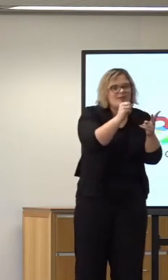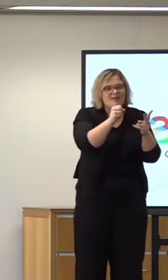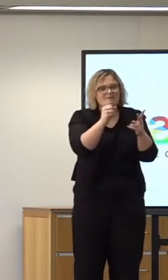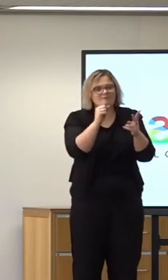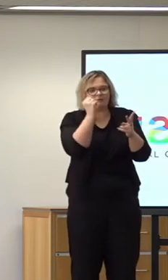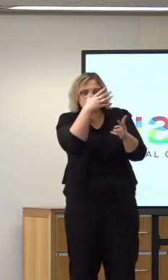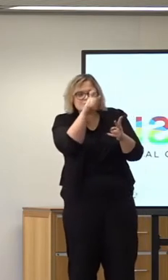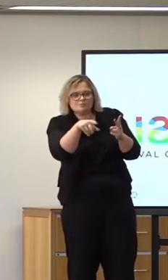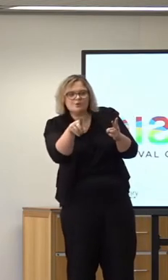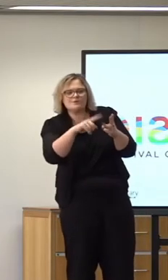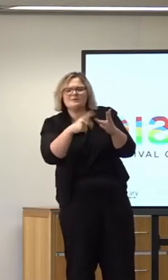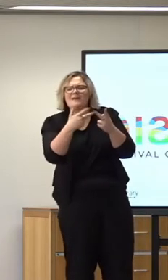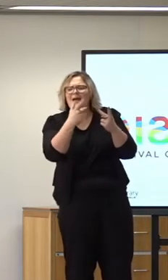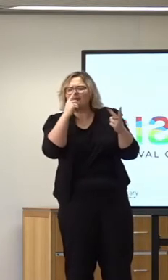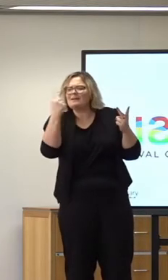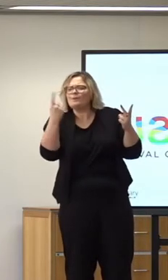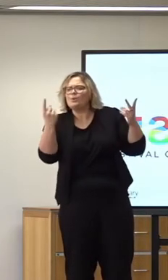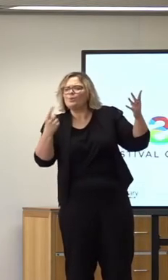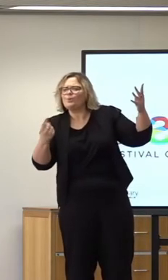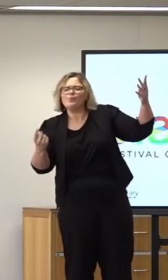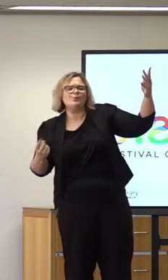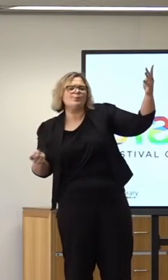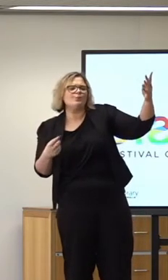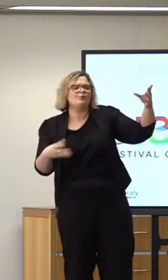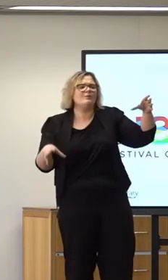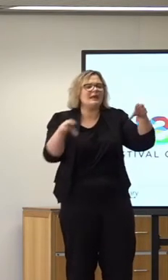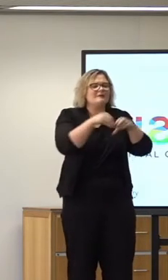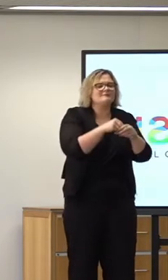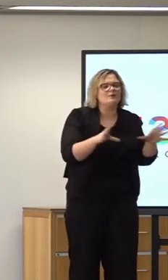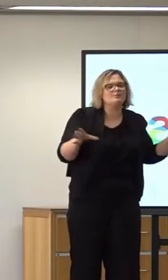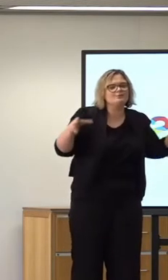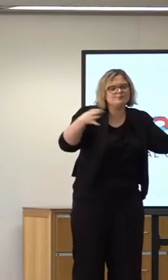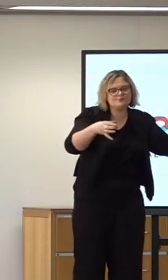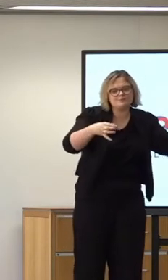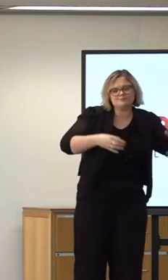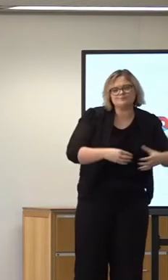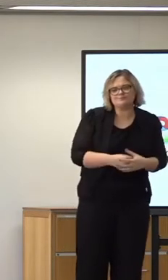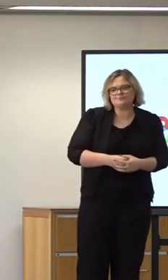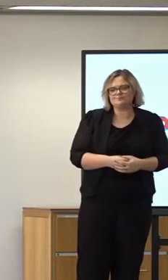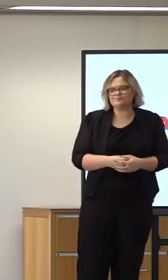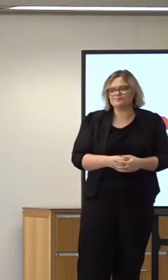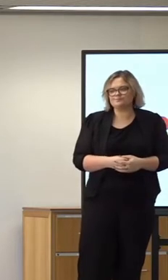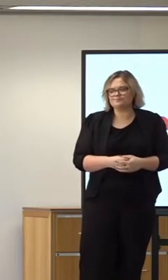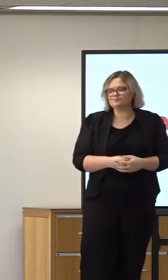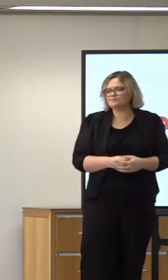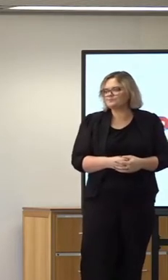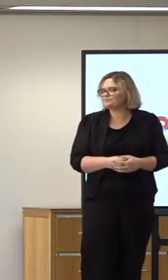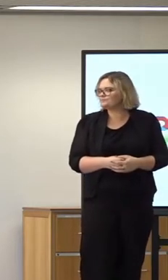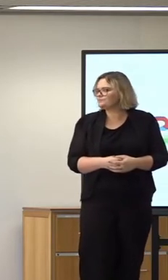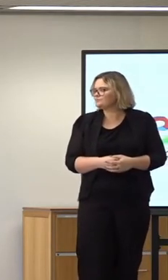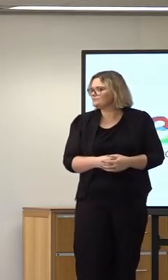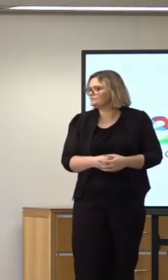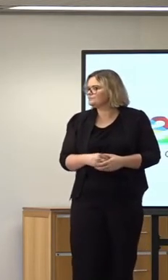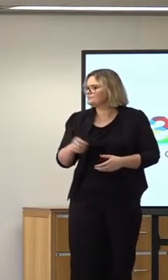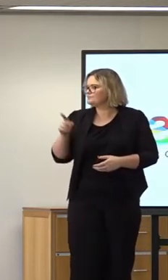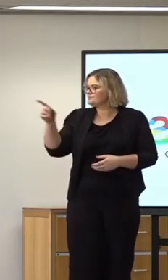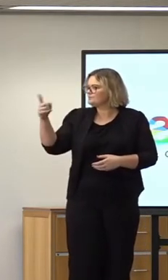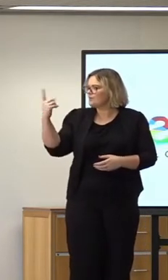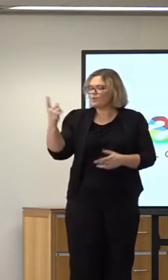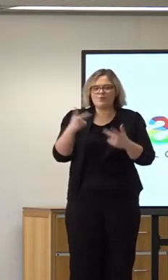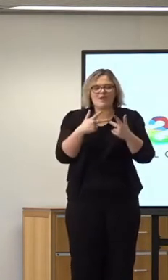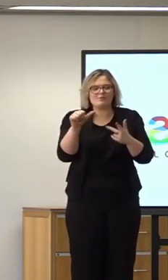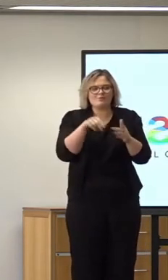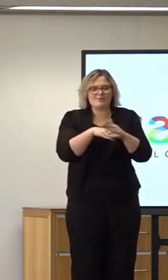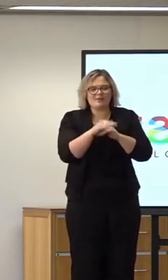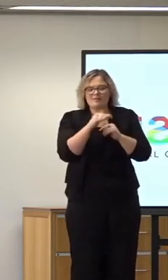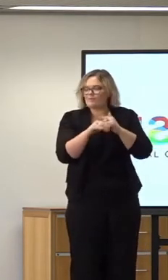then who else should be in the room as well as part of these conversations and as part of these decision-making structures too? Rowan, who else should be in the room?